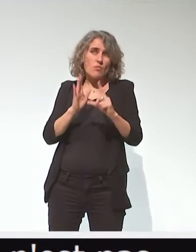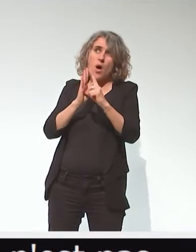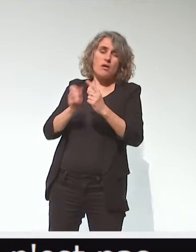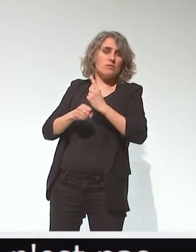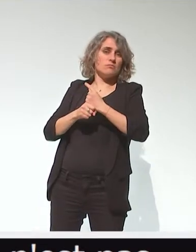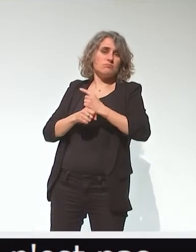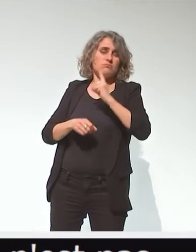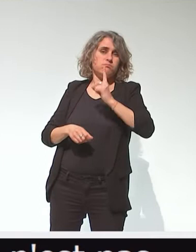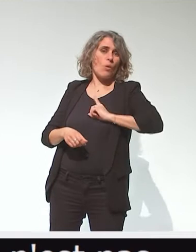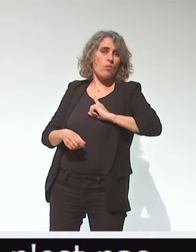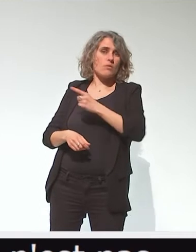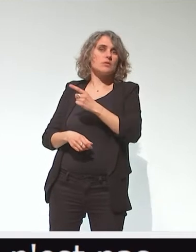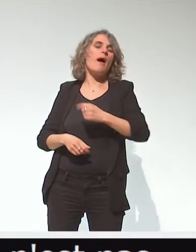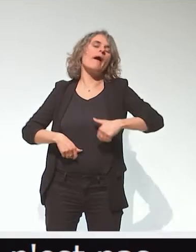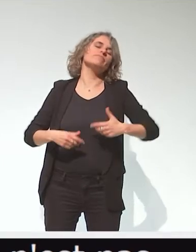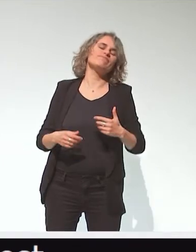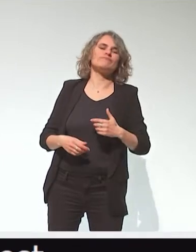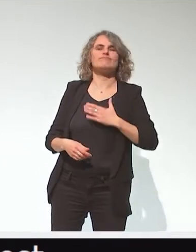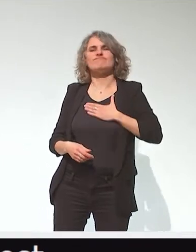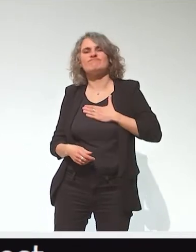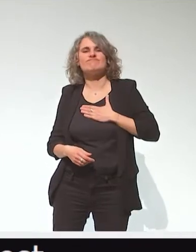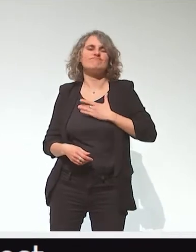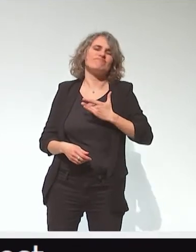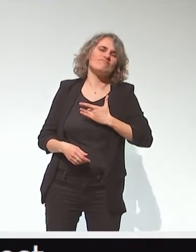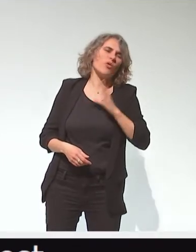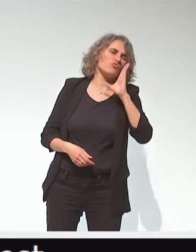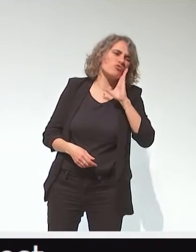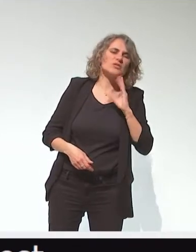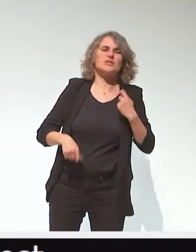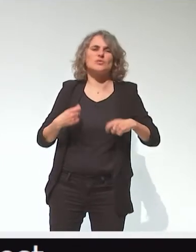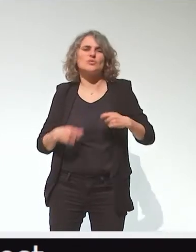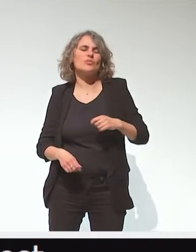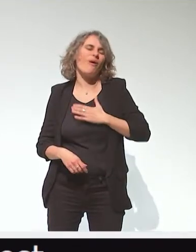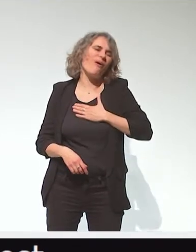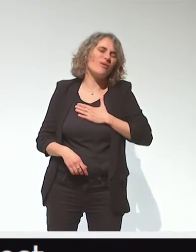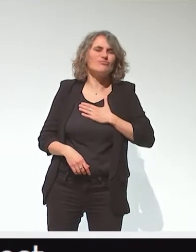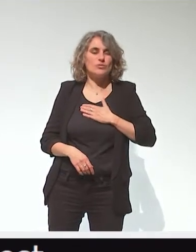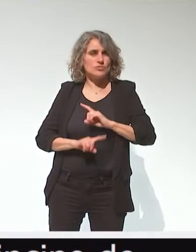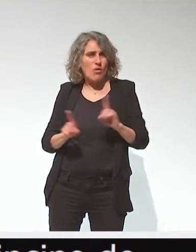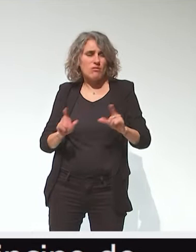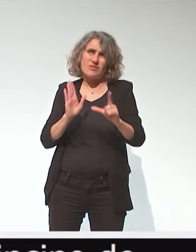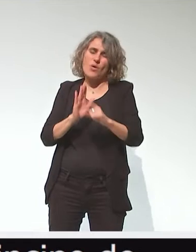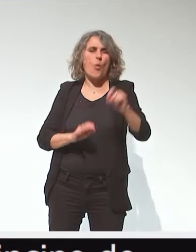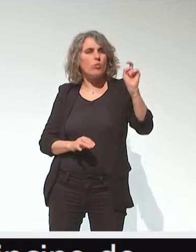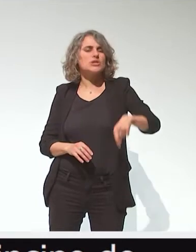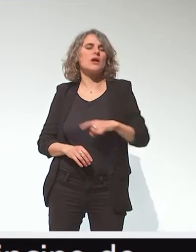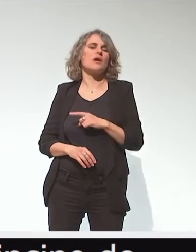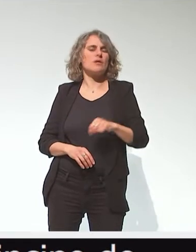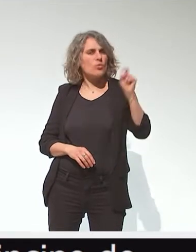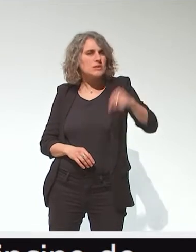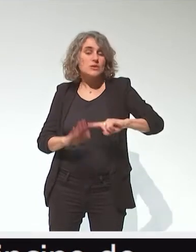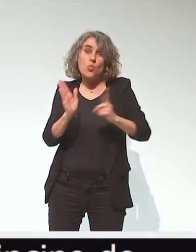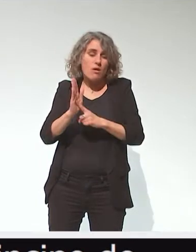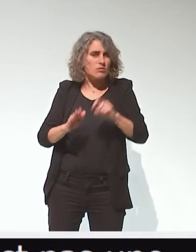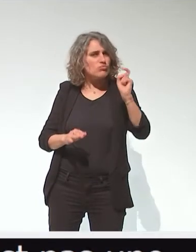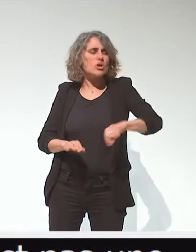even just the economic argument. It's binding law, and we have to insist on it on that basis. Second,